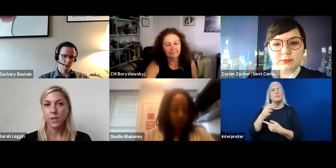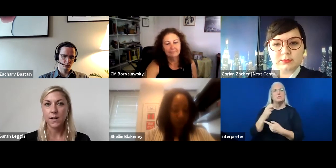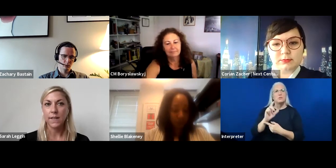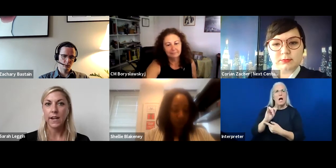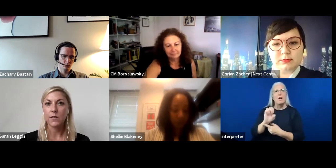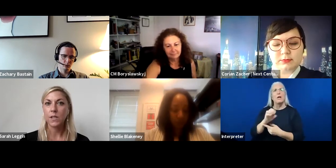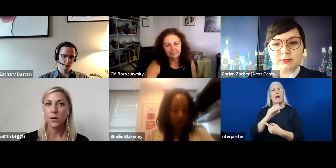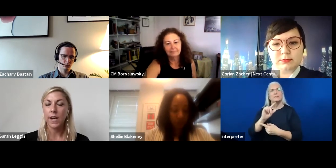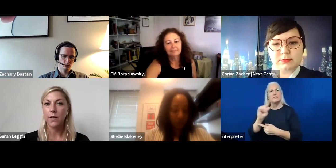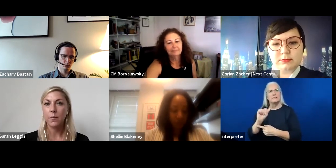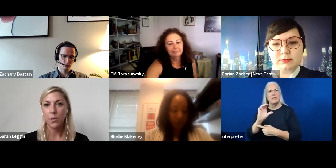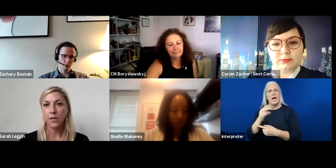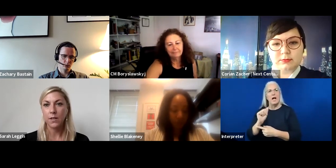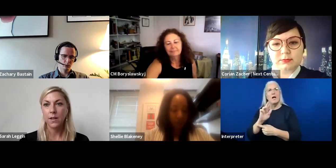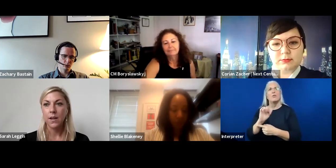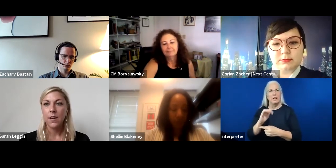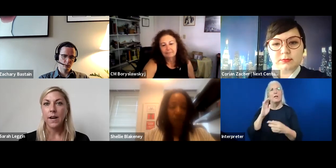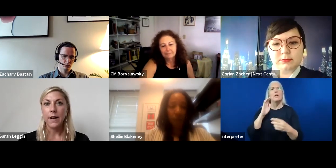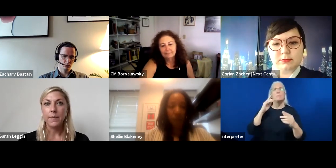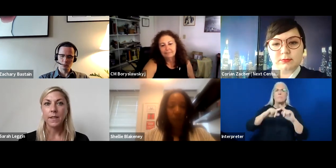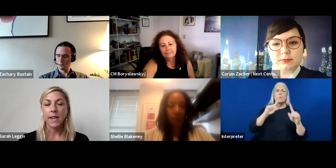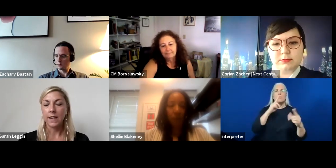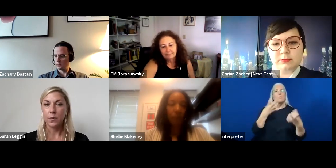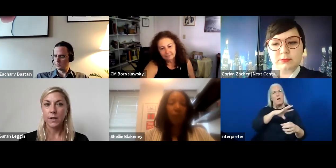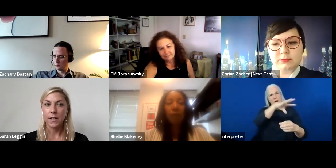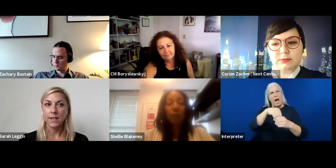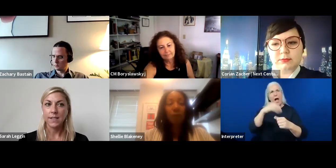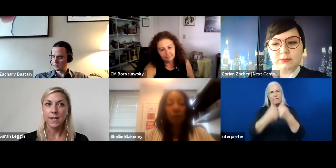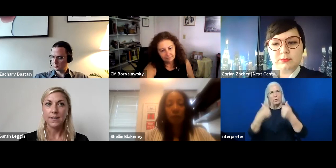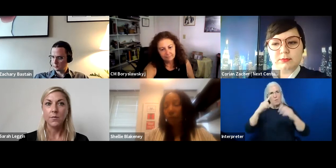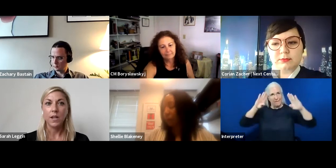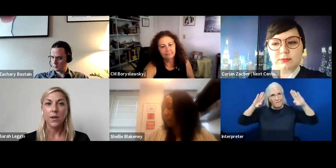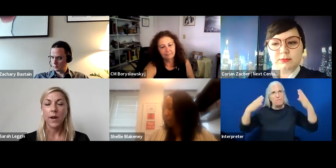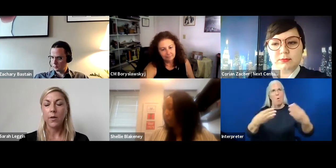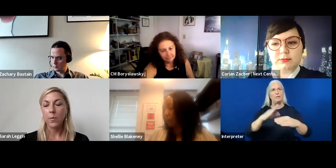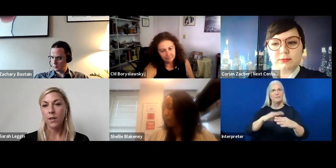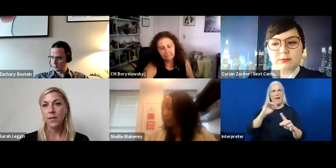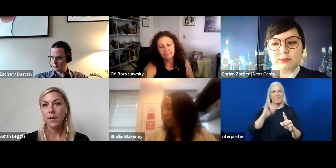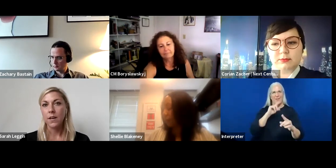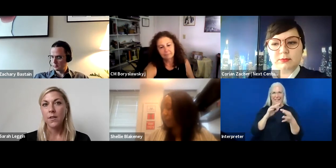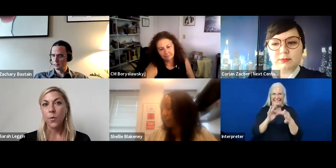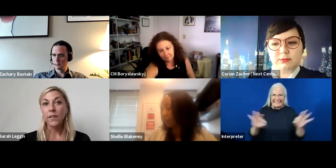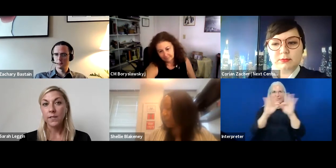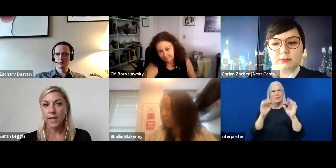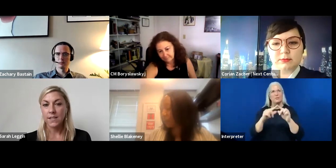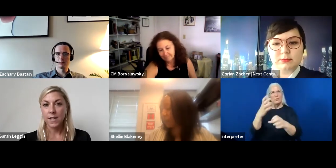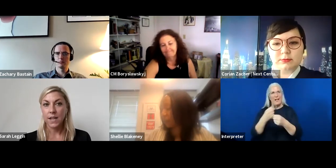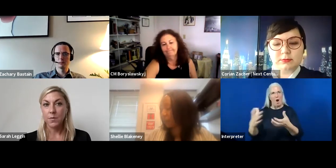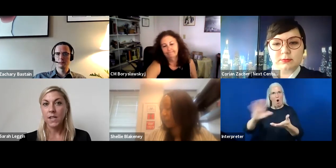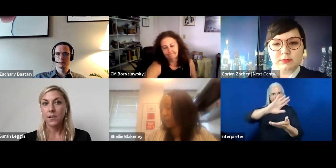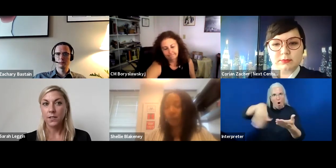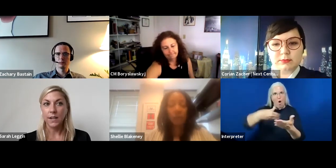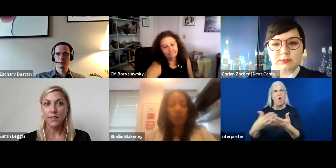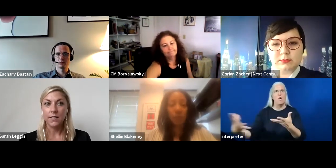really focused on that because we know how important getting everyone connected is, and we know how important wireless connectivity